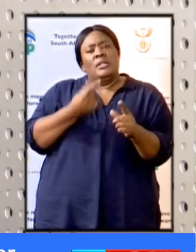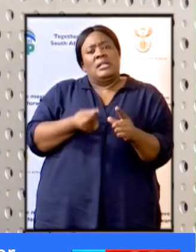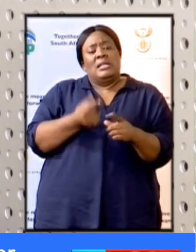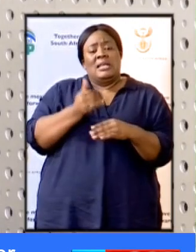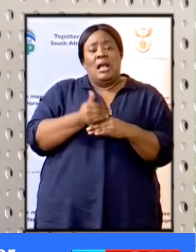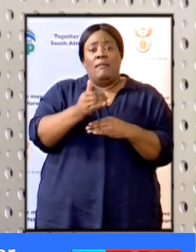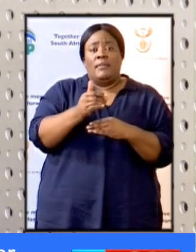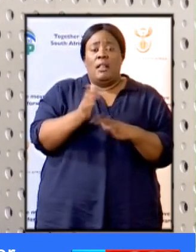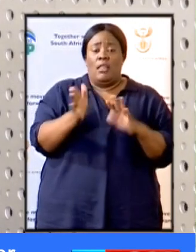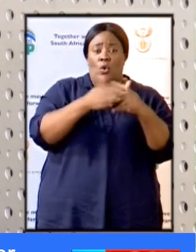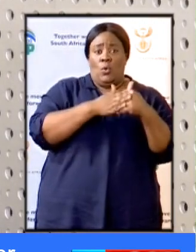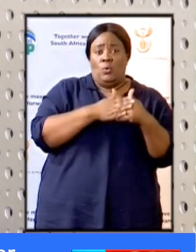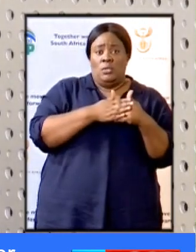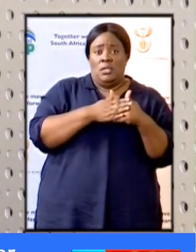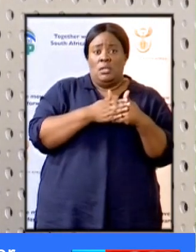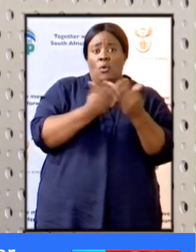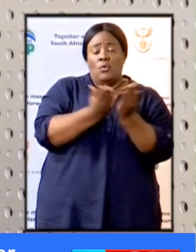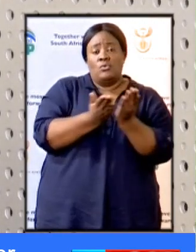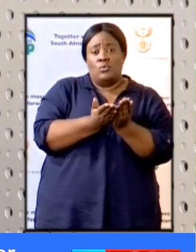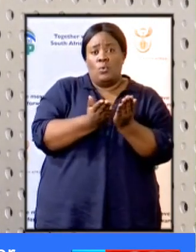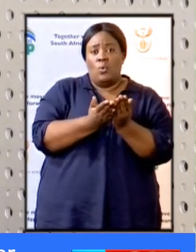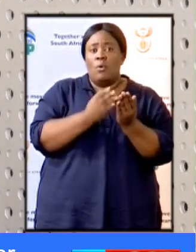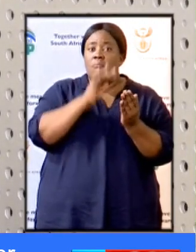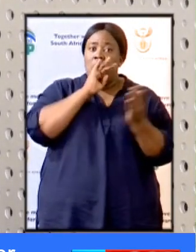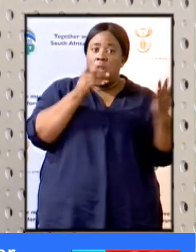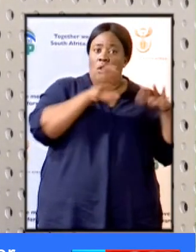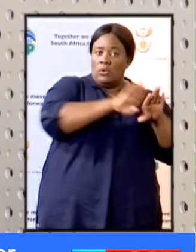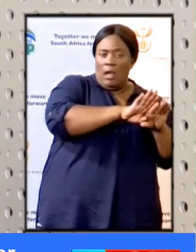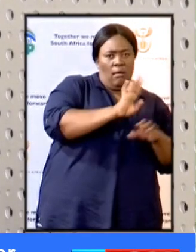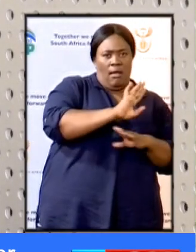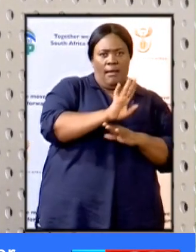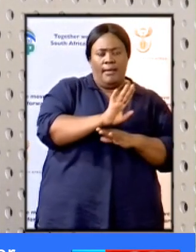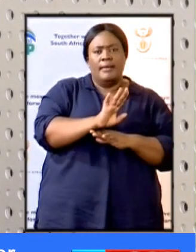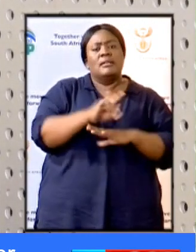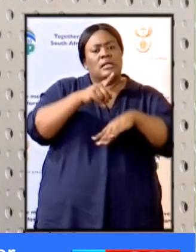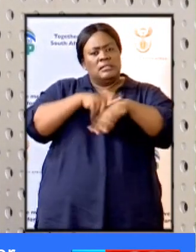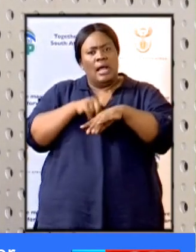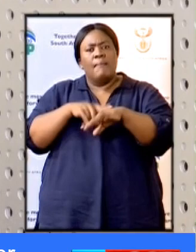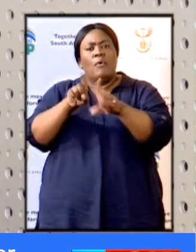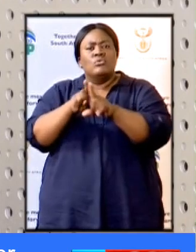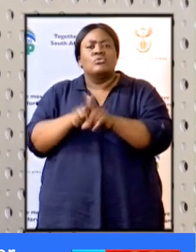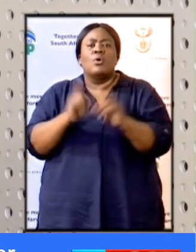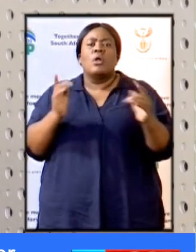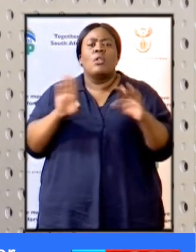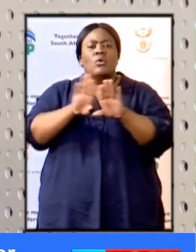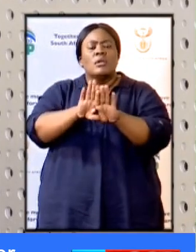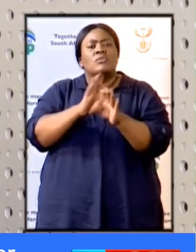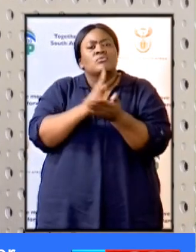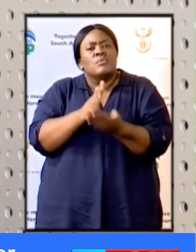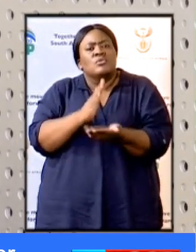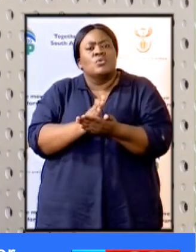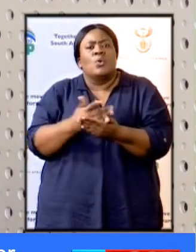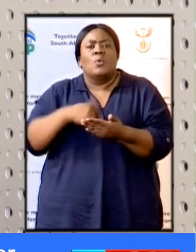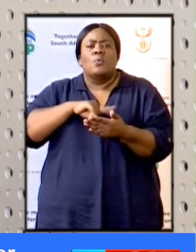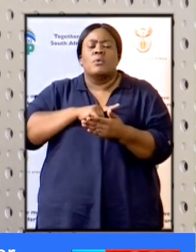closing of schools, not necessarily the lockdown, and even during the lockdown, to make sure that indeed we